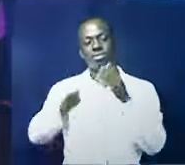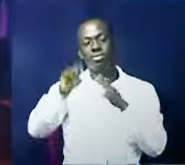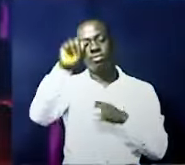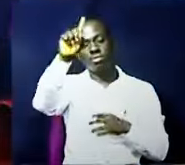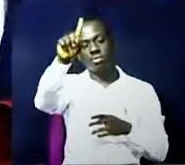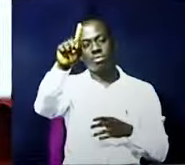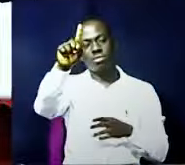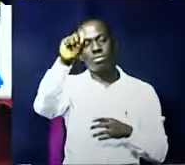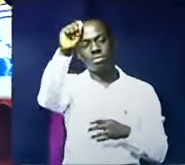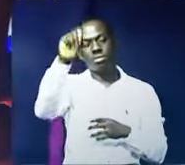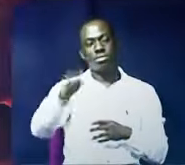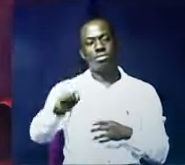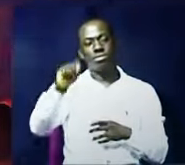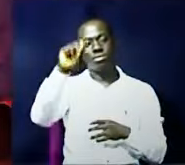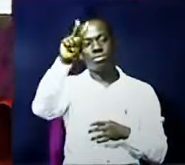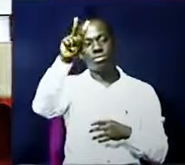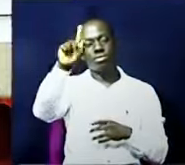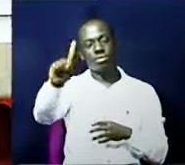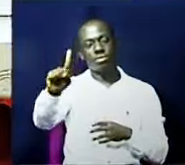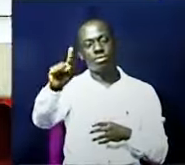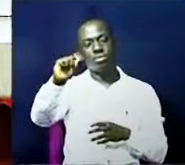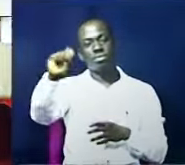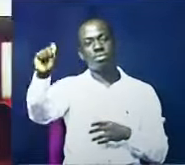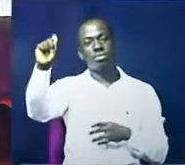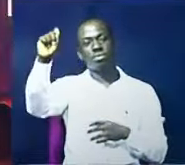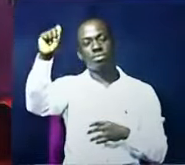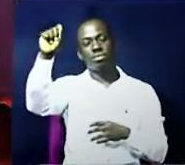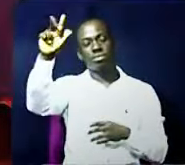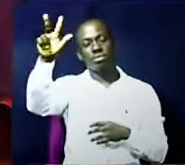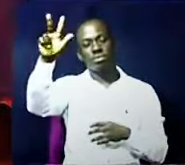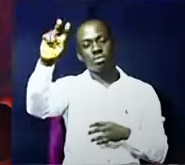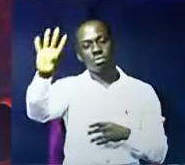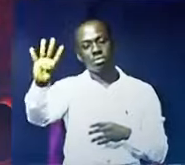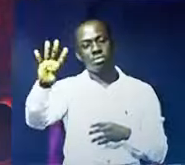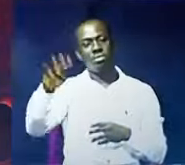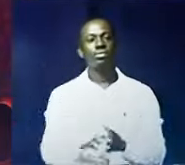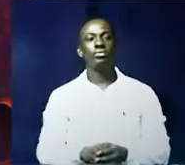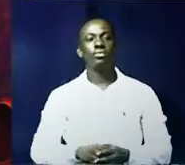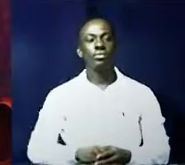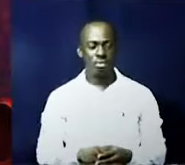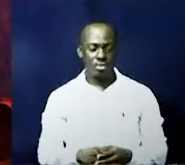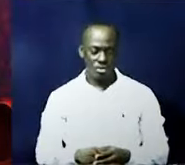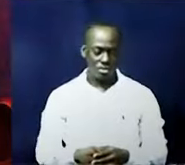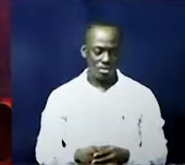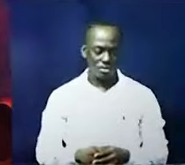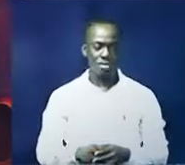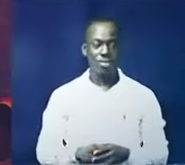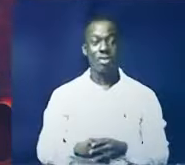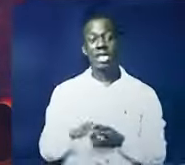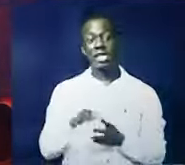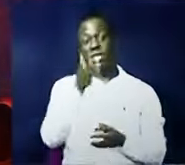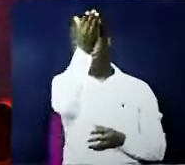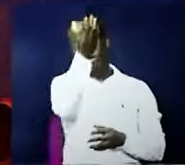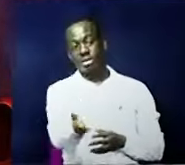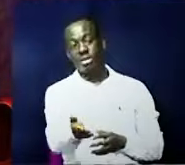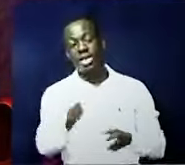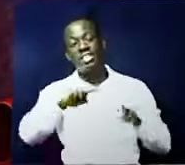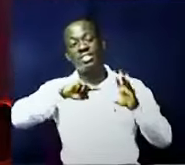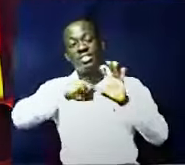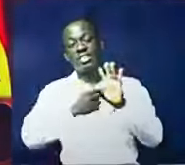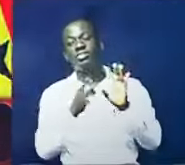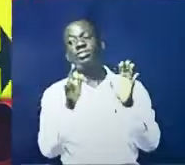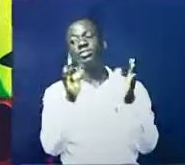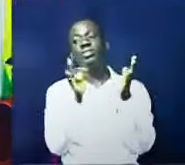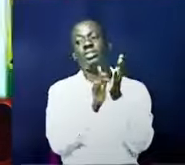from verse 21. Now you realize that this is the beginning of Jesus' ministry as recorded